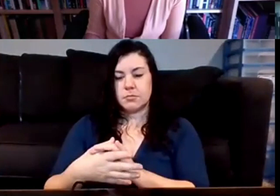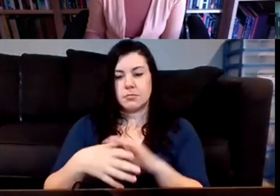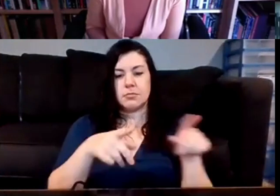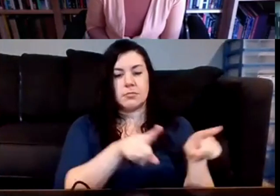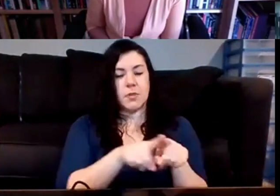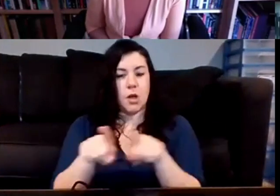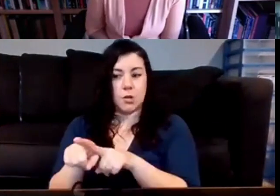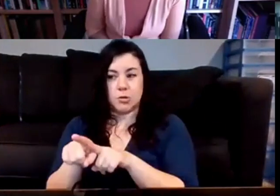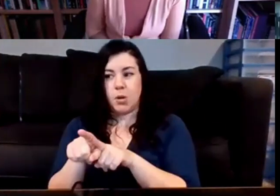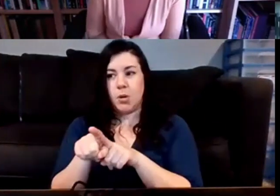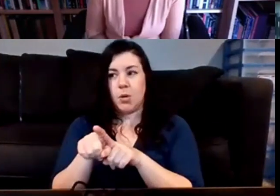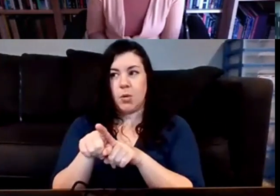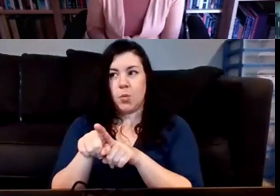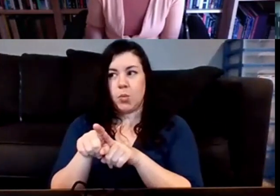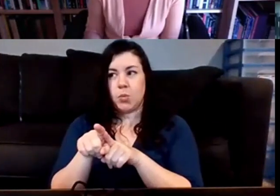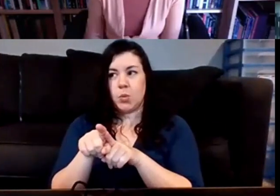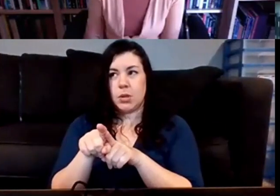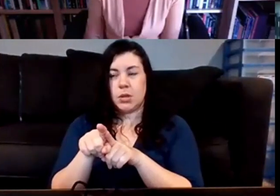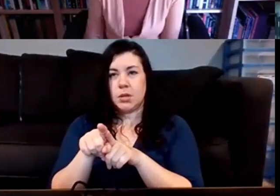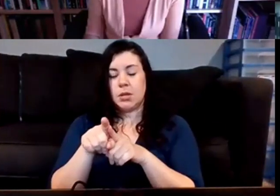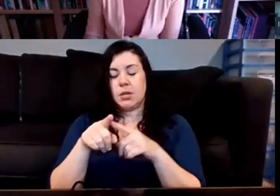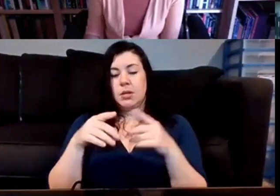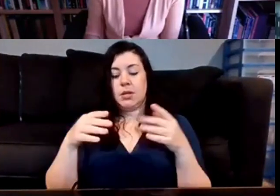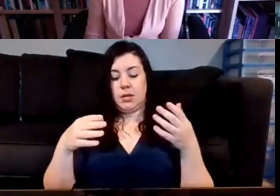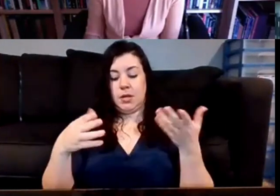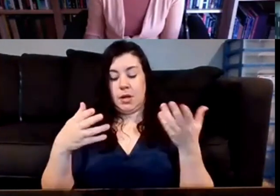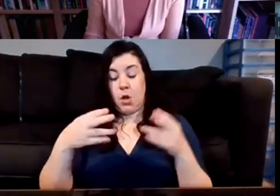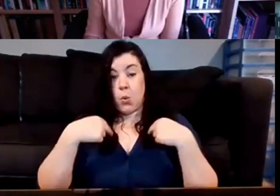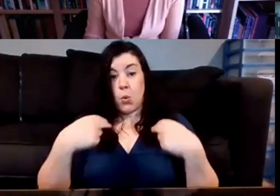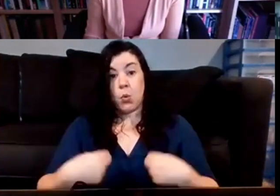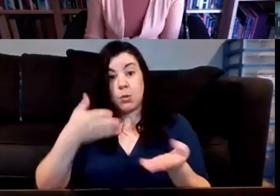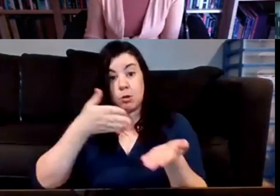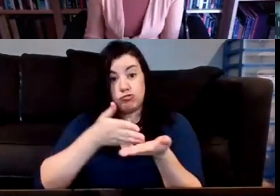limited movement in human rights.